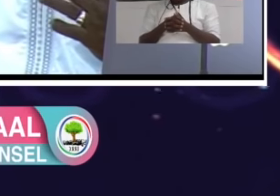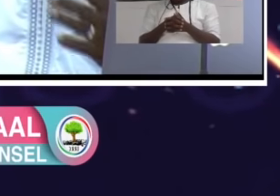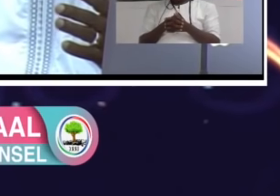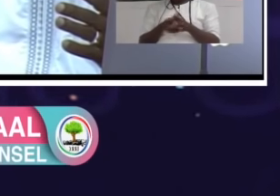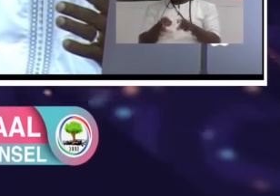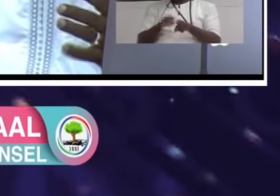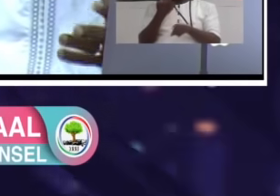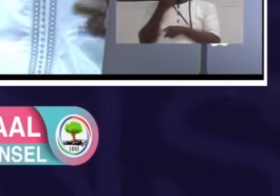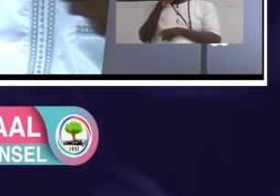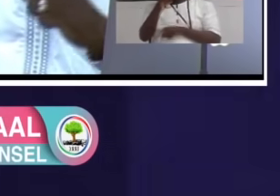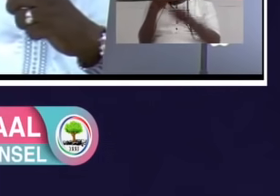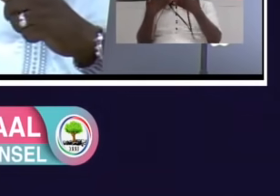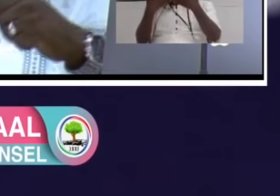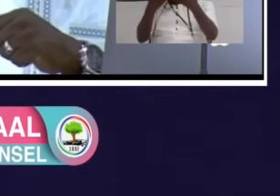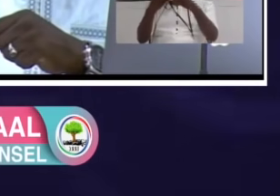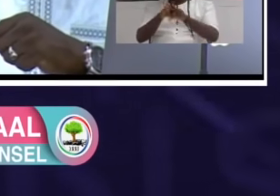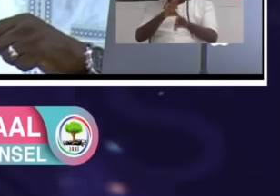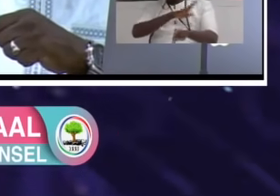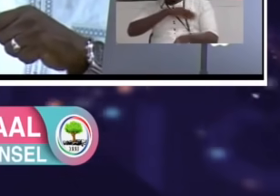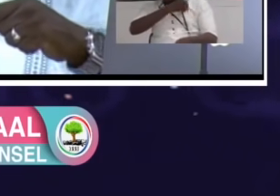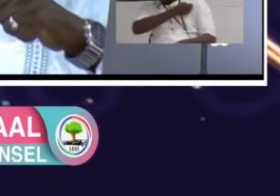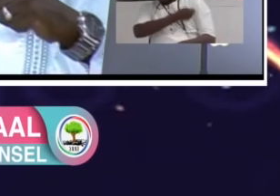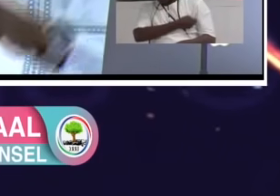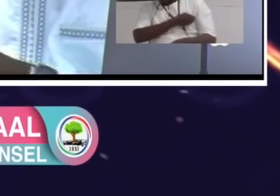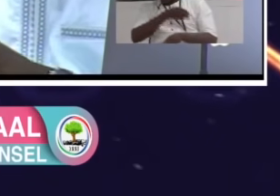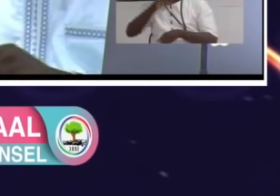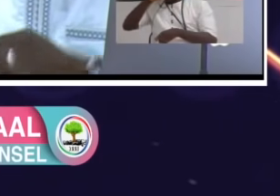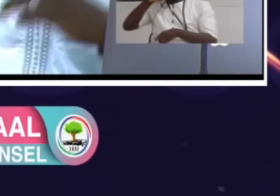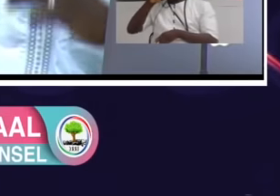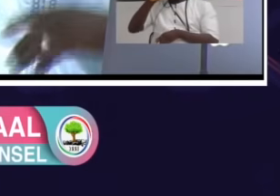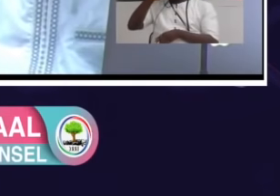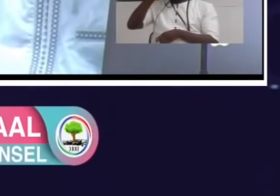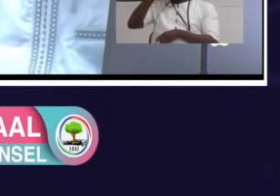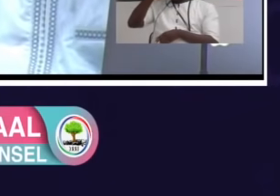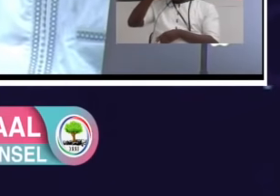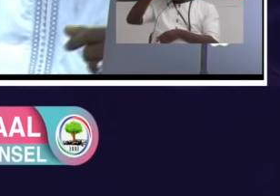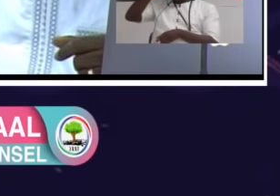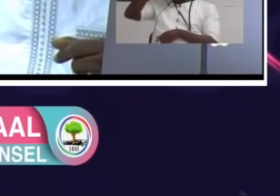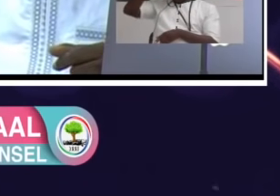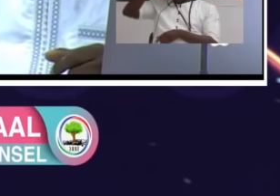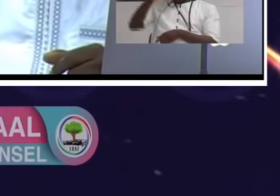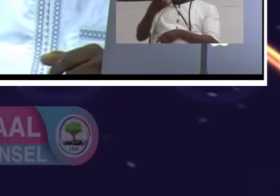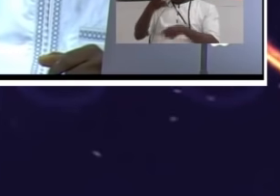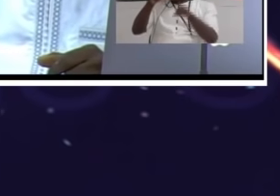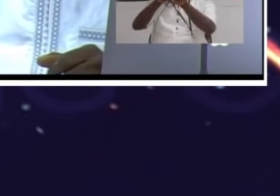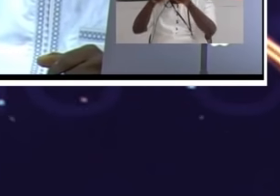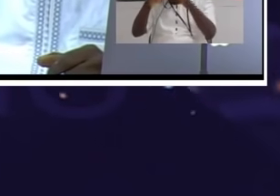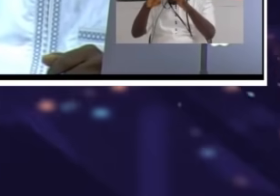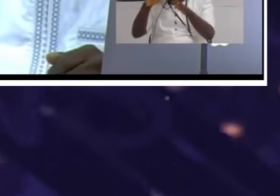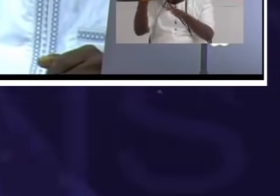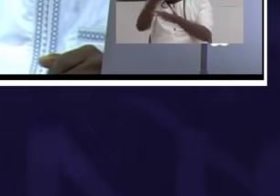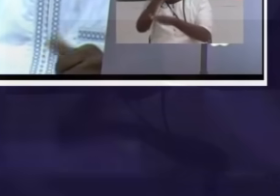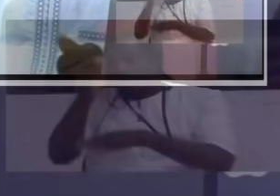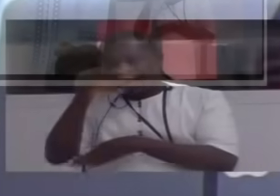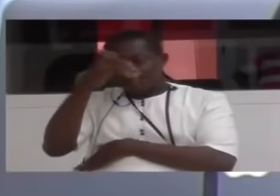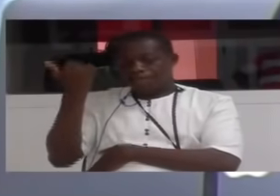Were you told to treat Mustapha Coli like somebody else who was previously killed? Dañ len